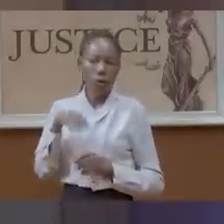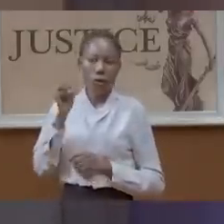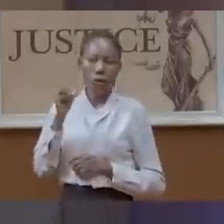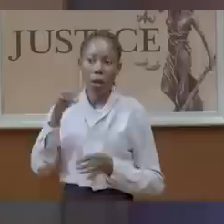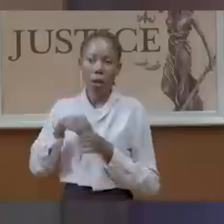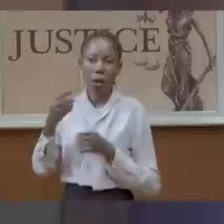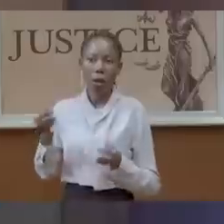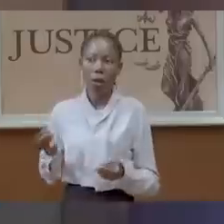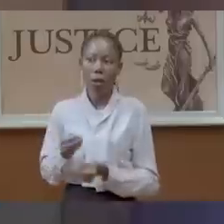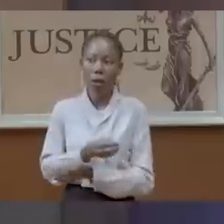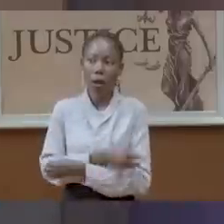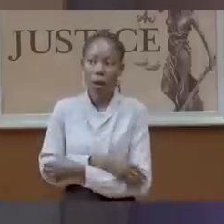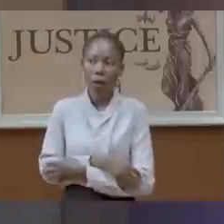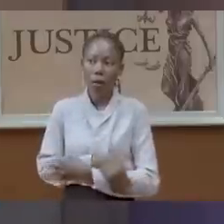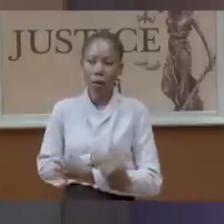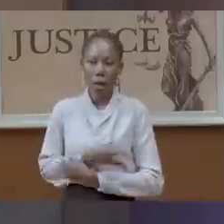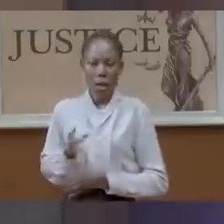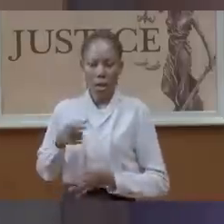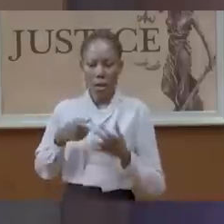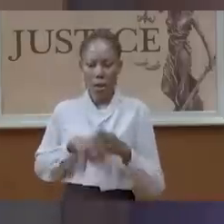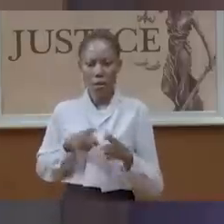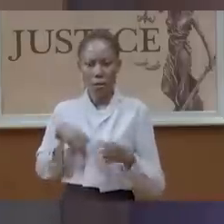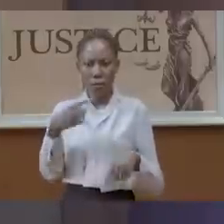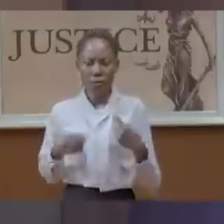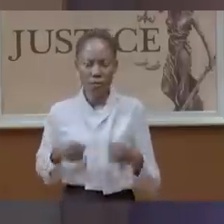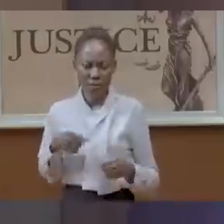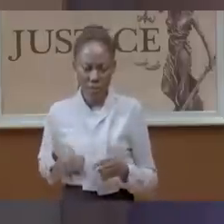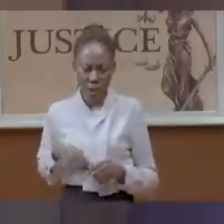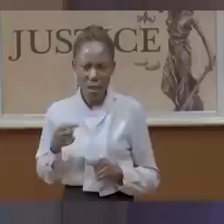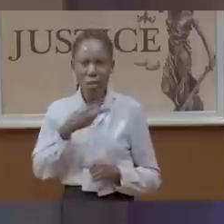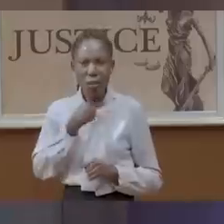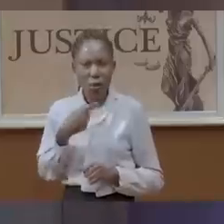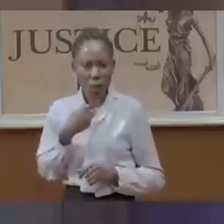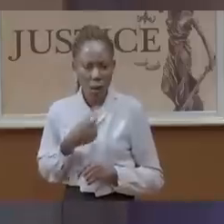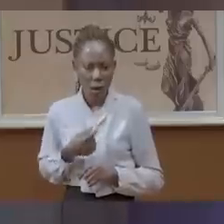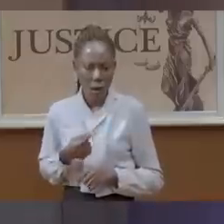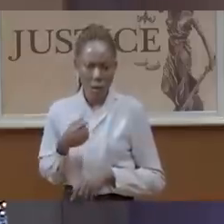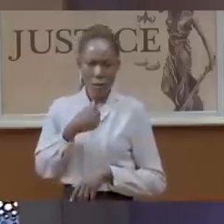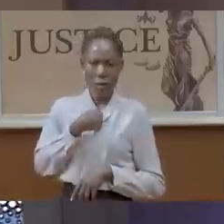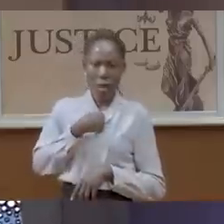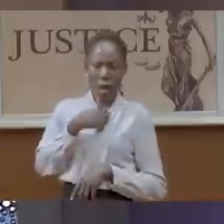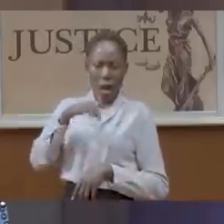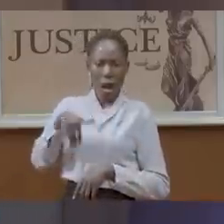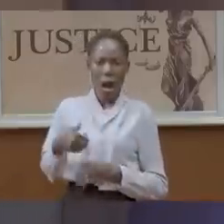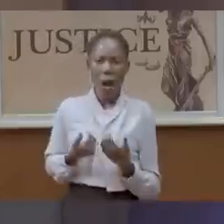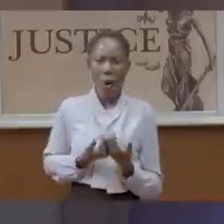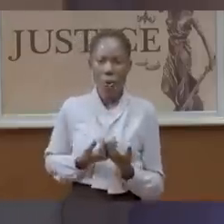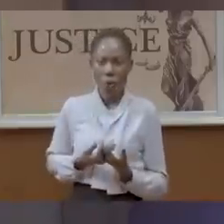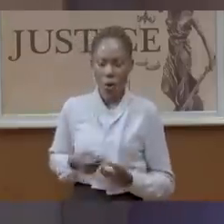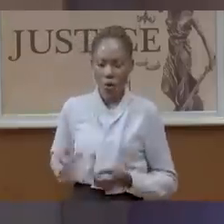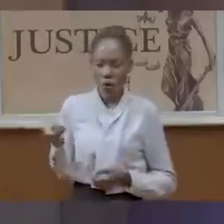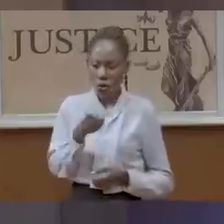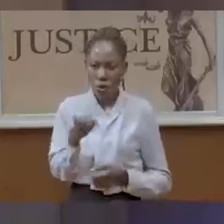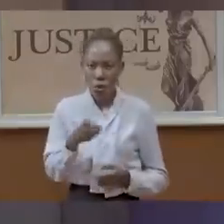something happened. And they began to, with the pastor, began to argue. Began to talk to the pastor. The pastor now said, me? He now tell me, he told me, he said, oh yeah, two of